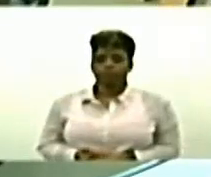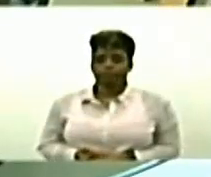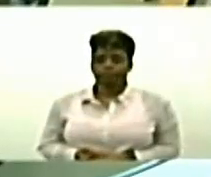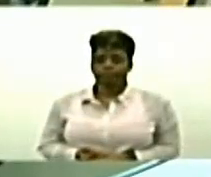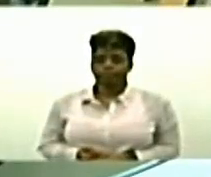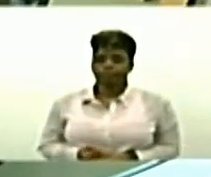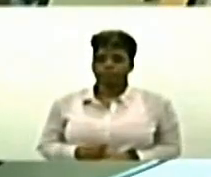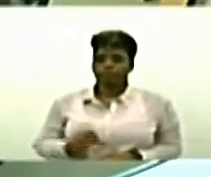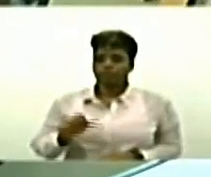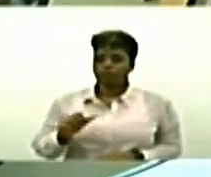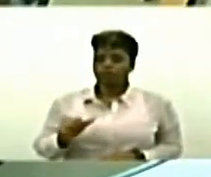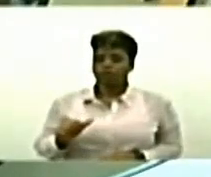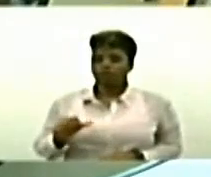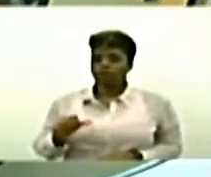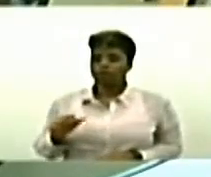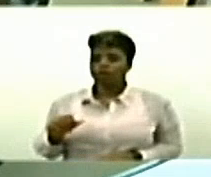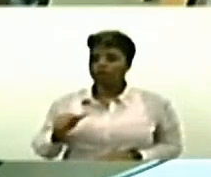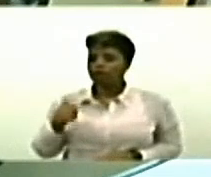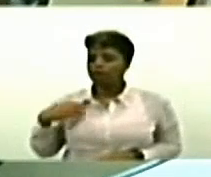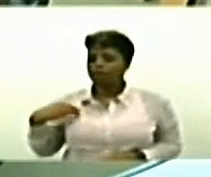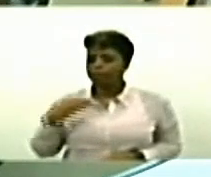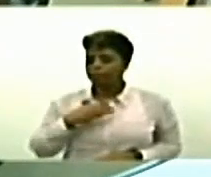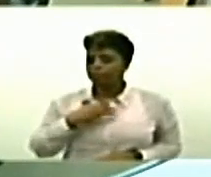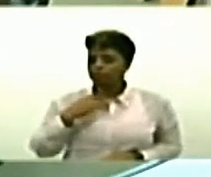The other member I missed that?